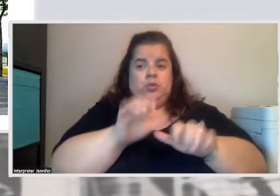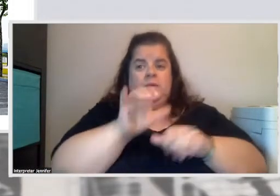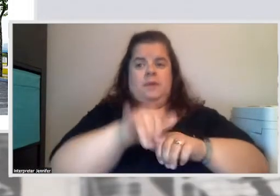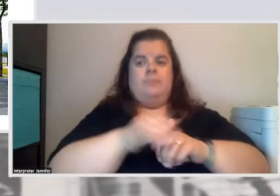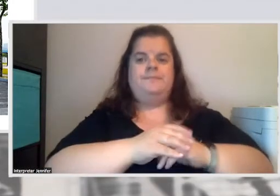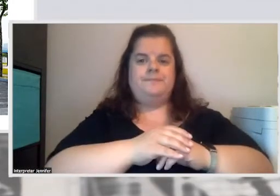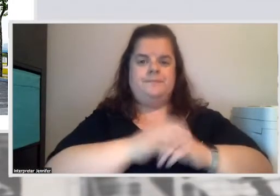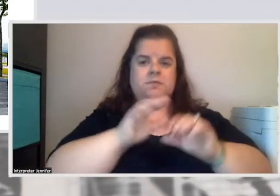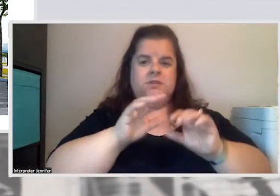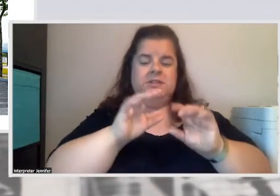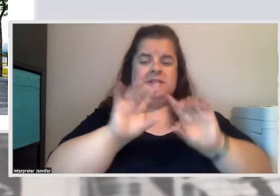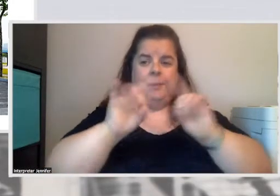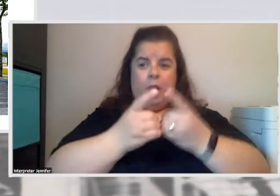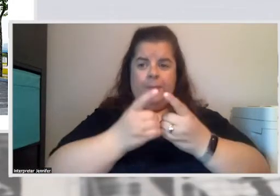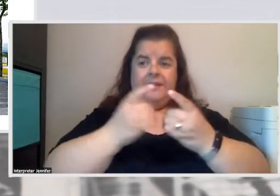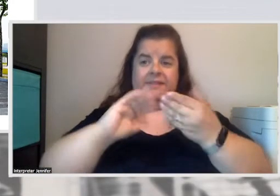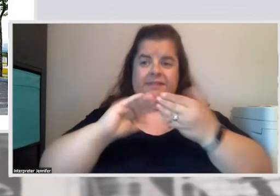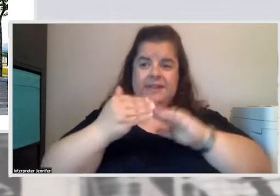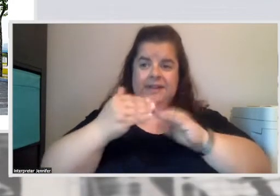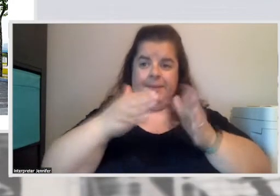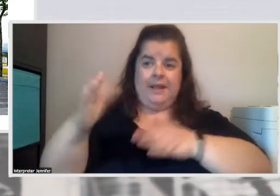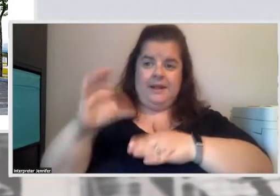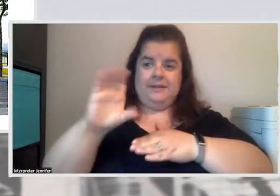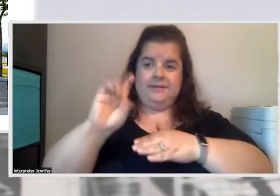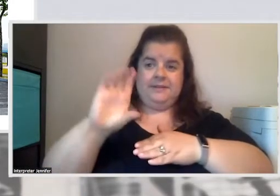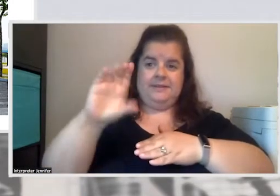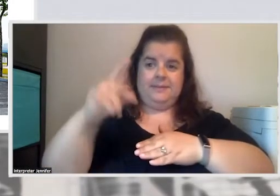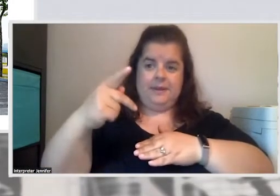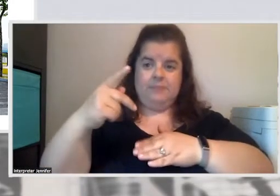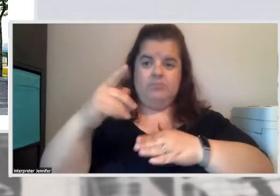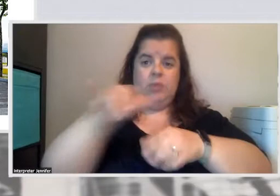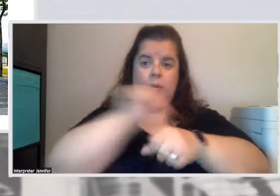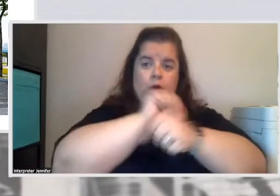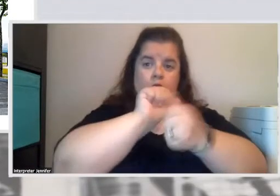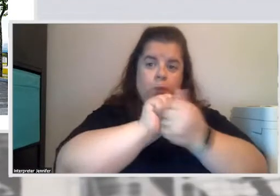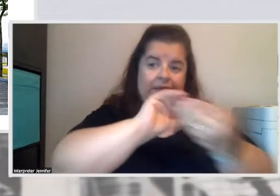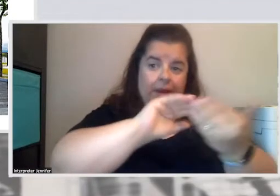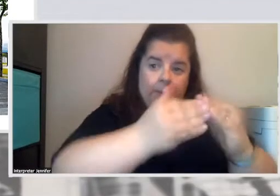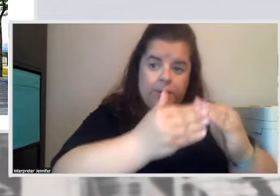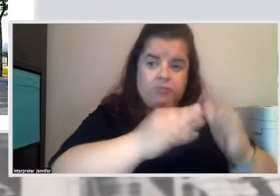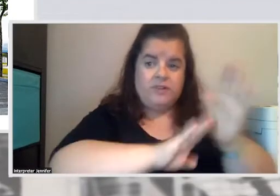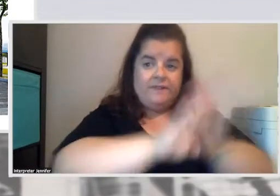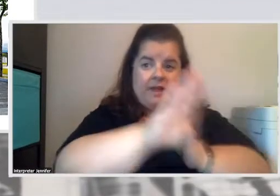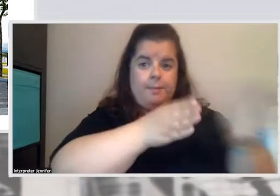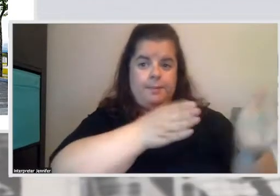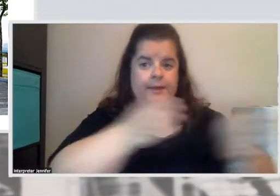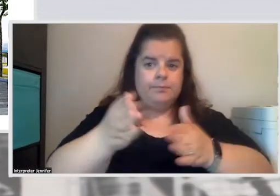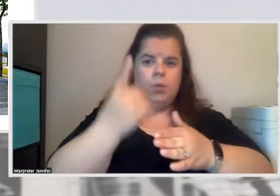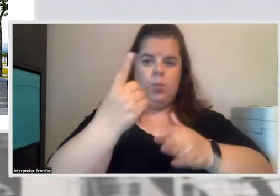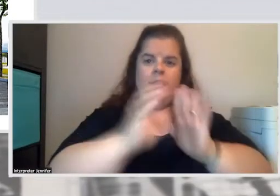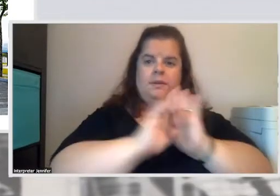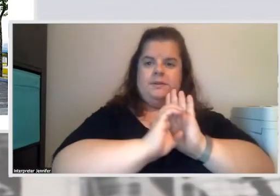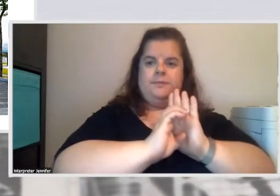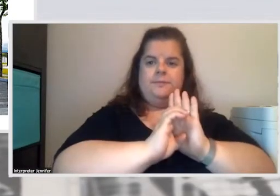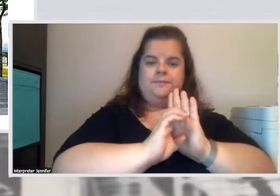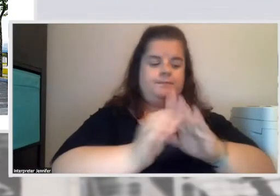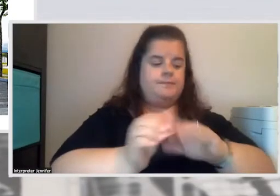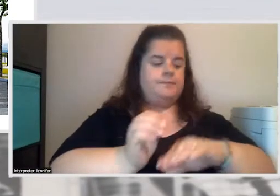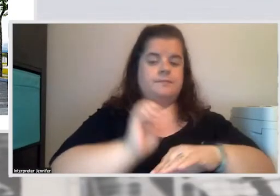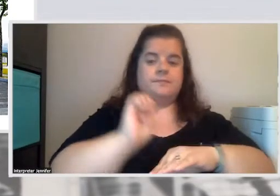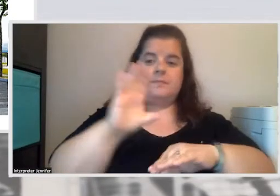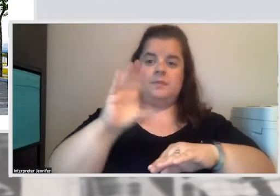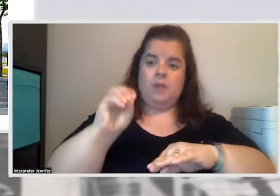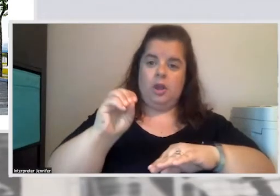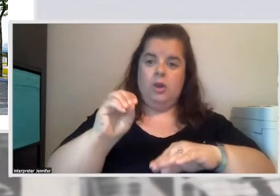Department of City Planning really works with communities to develop plans. And, one example in this case is the Eco